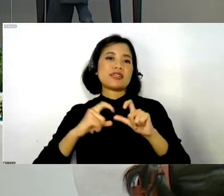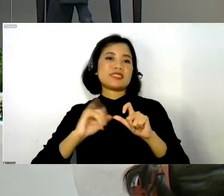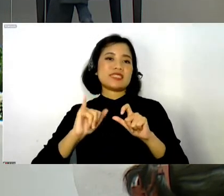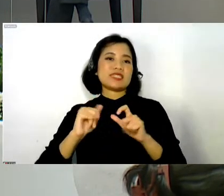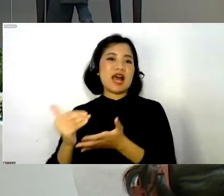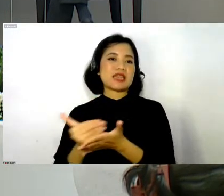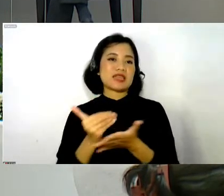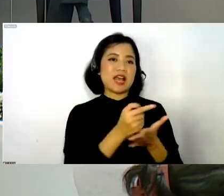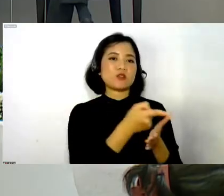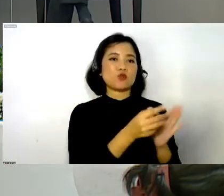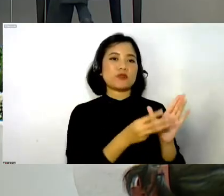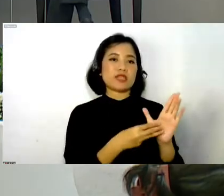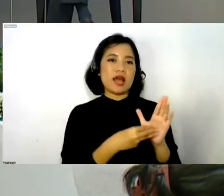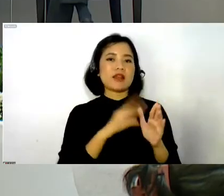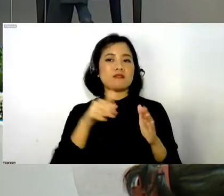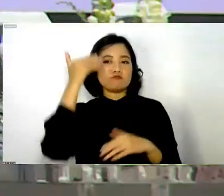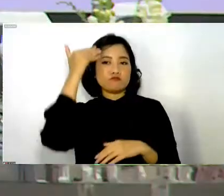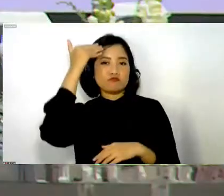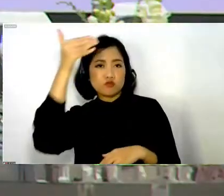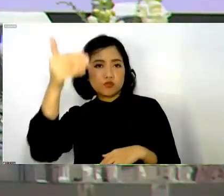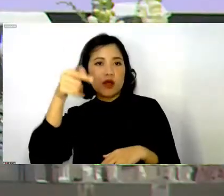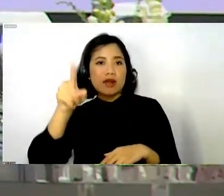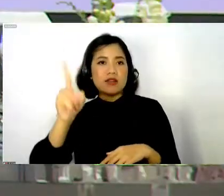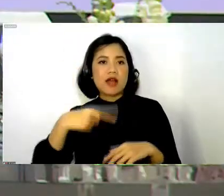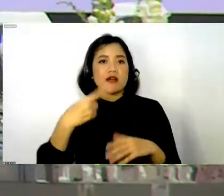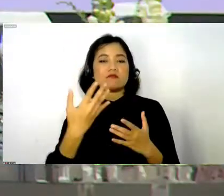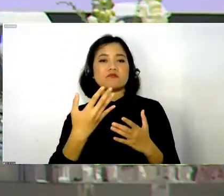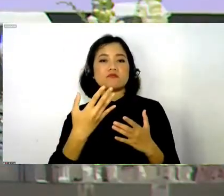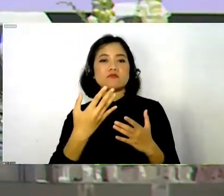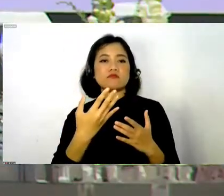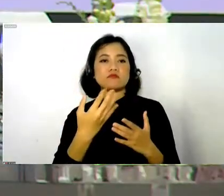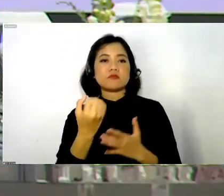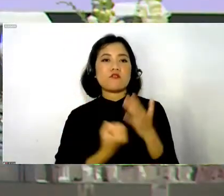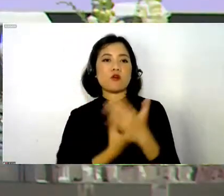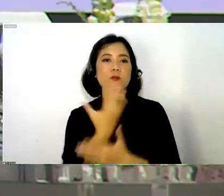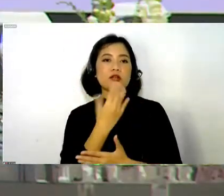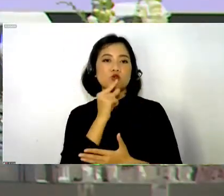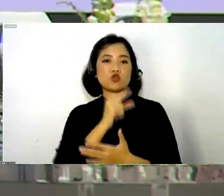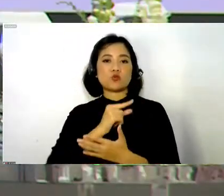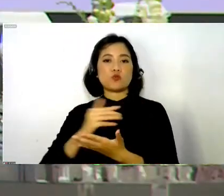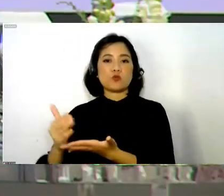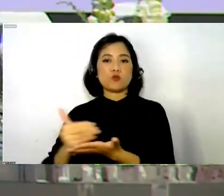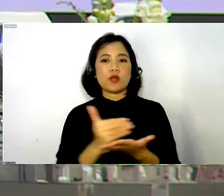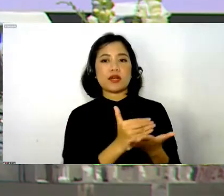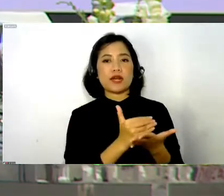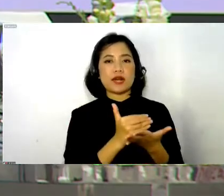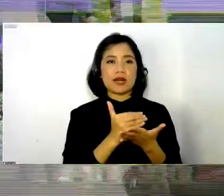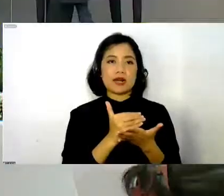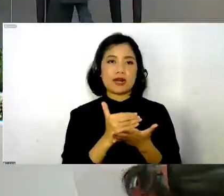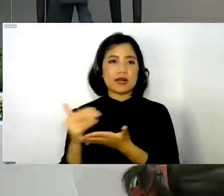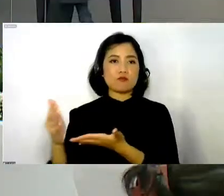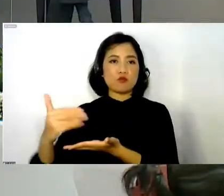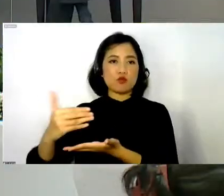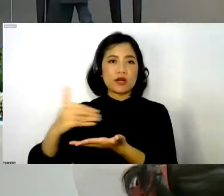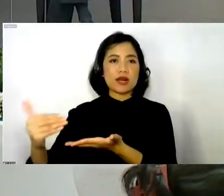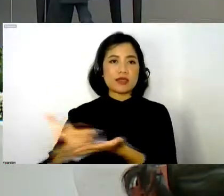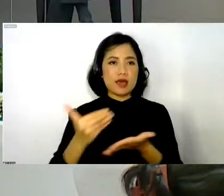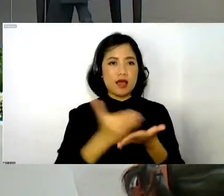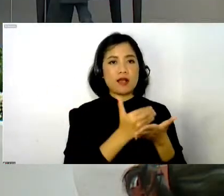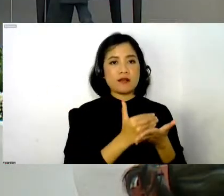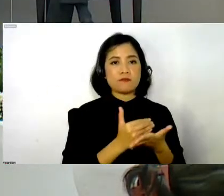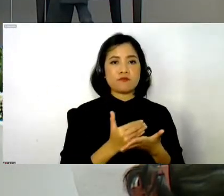machine learning algorithm, but community also play a role in identifying the extreme poor especially. And then